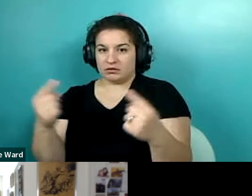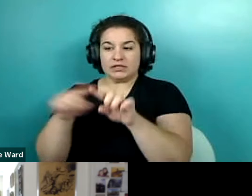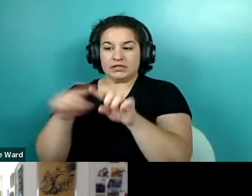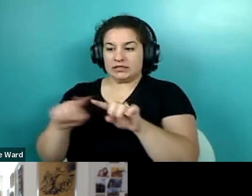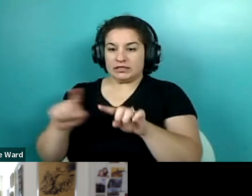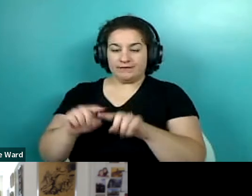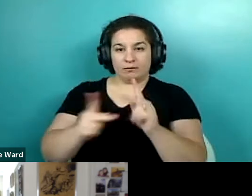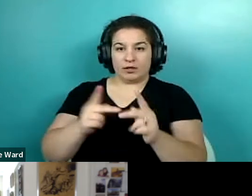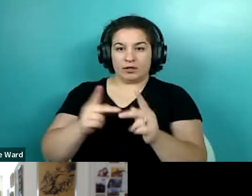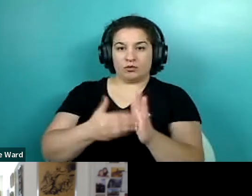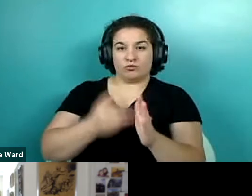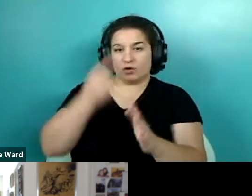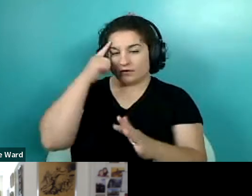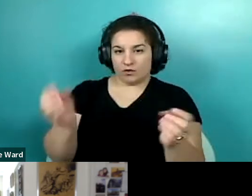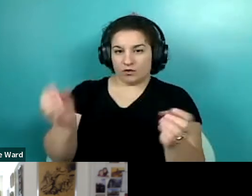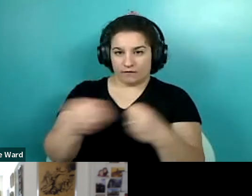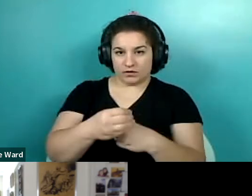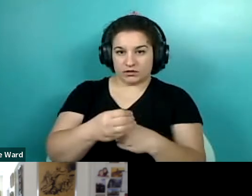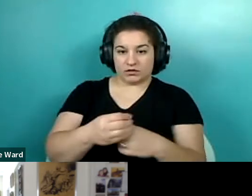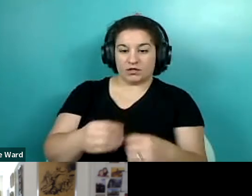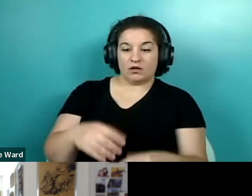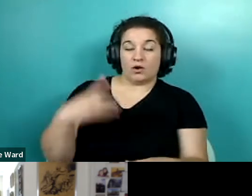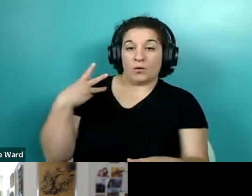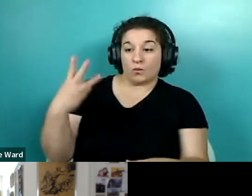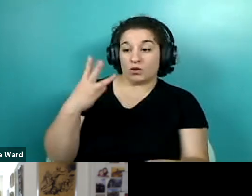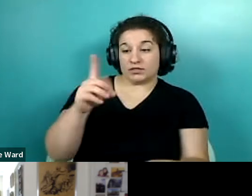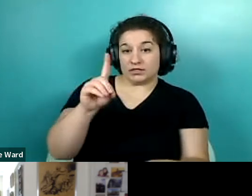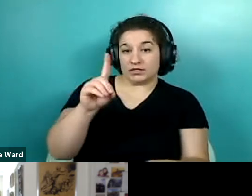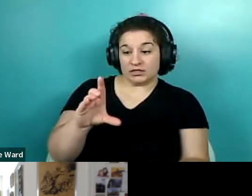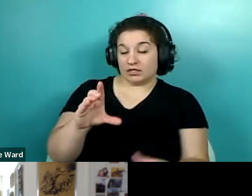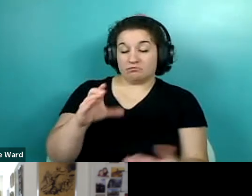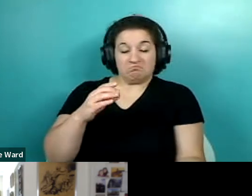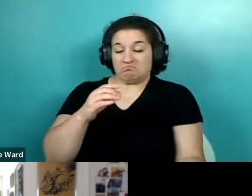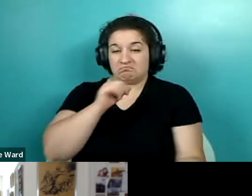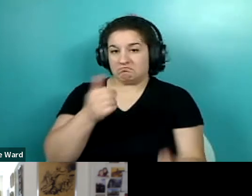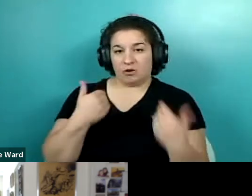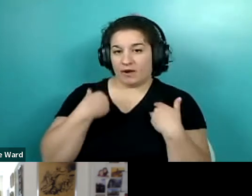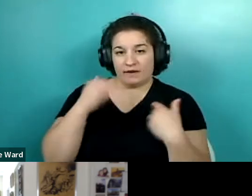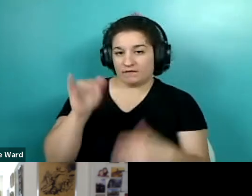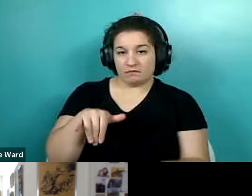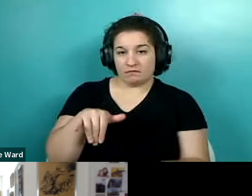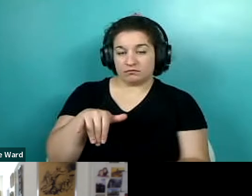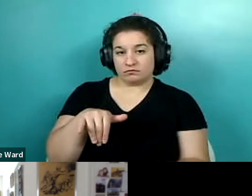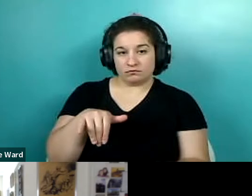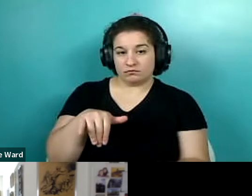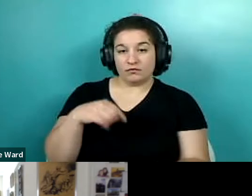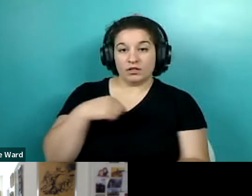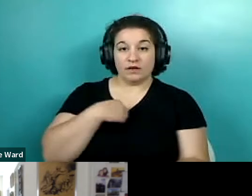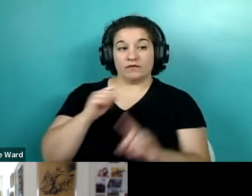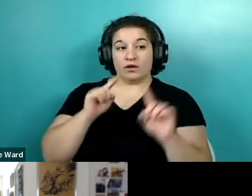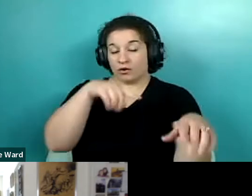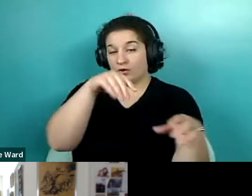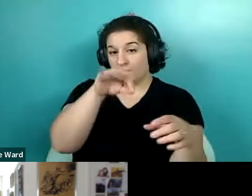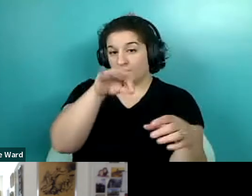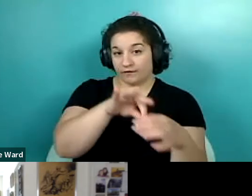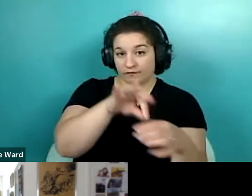to the best of my knowledge, we don't have that. So, when I go into a voting booth, if I don't necessarily